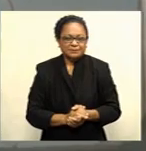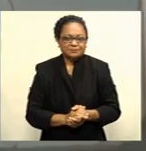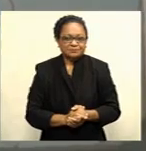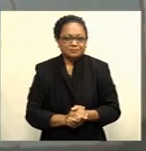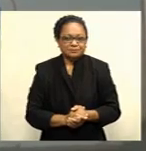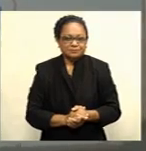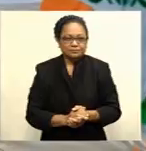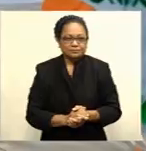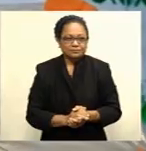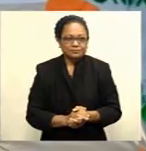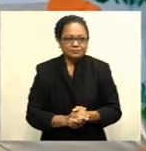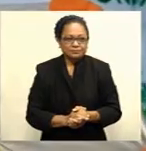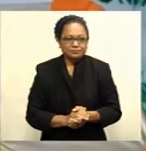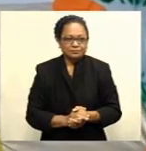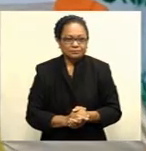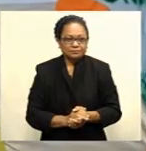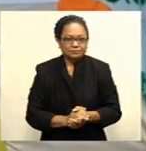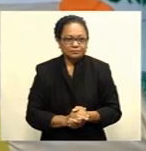roll over, no?